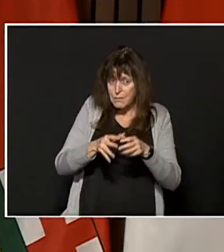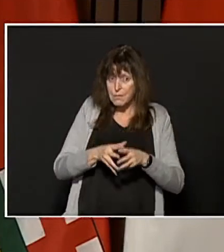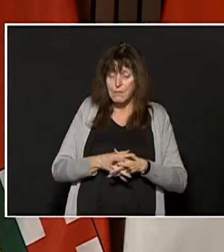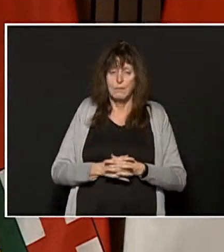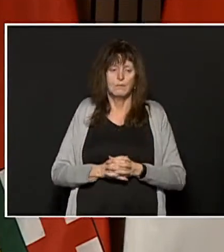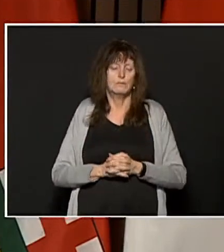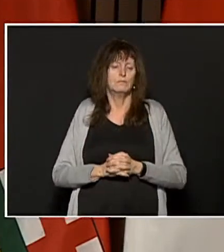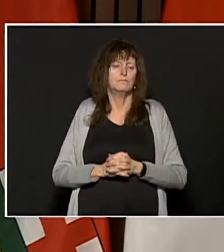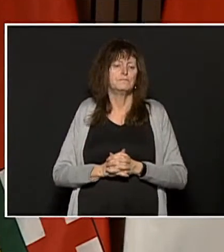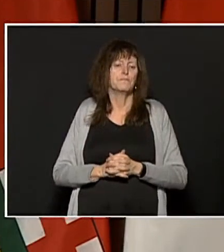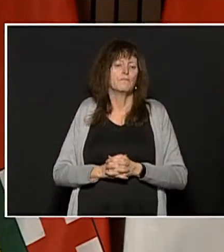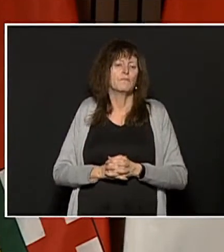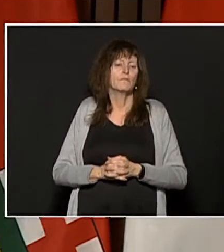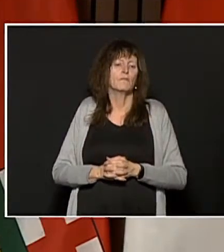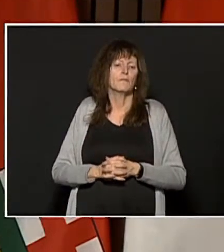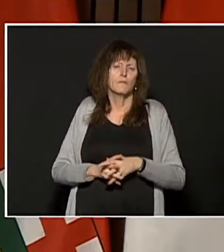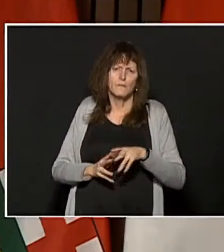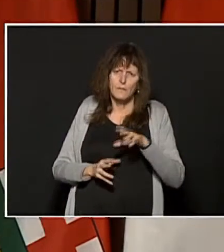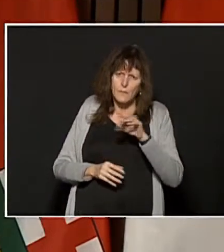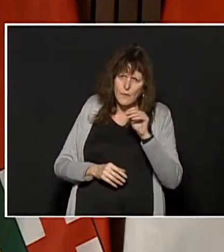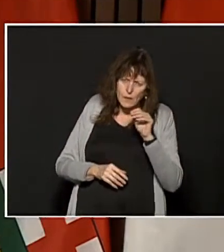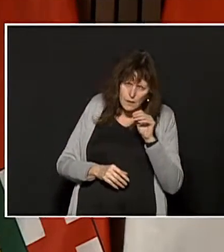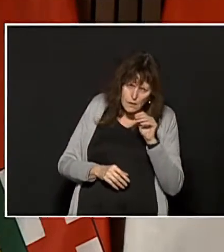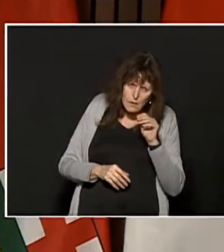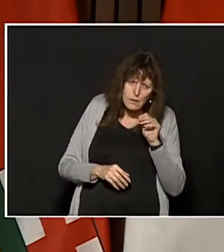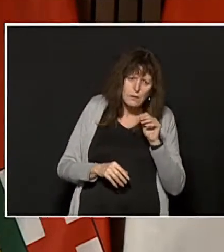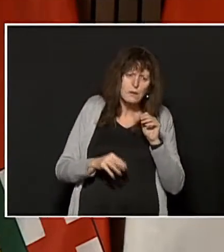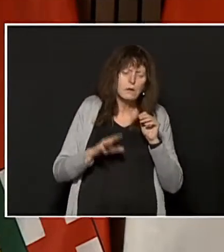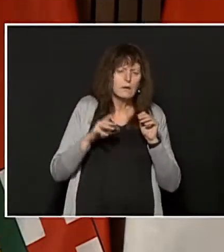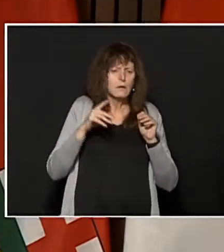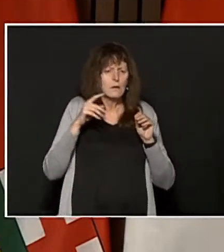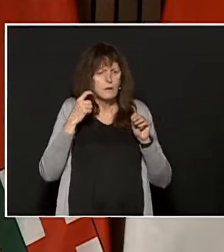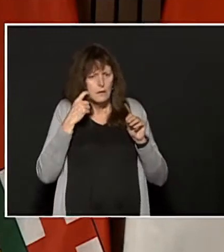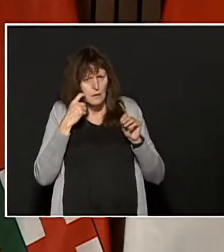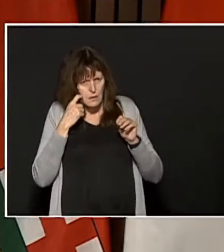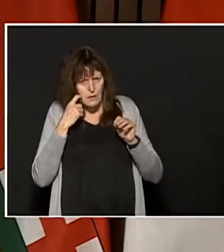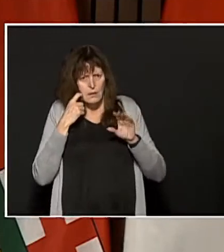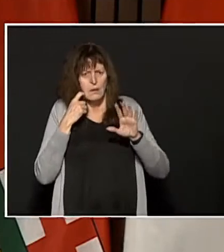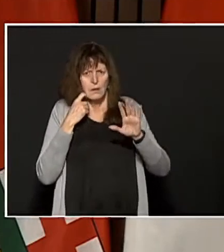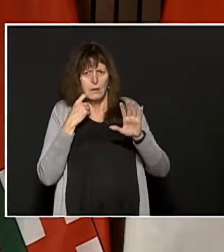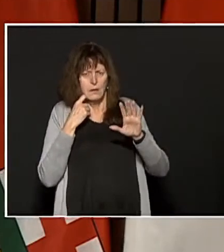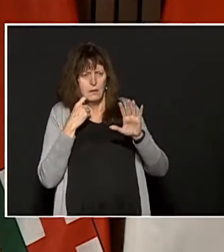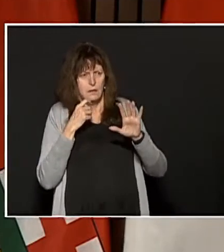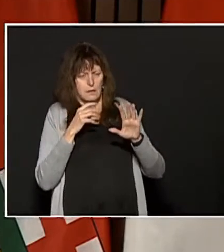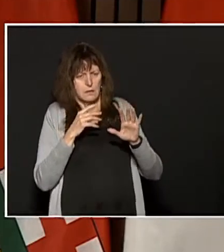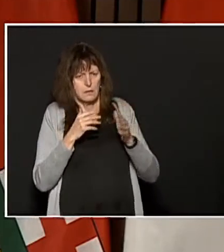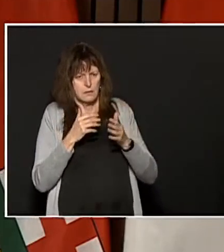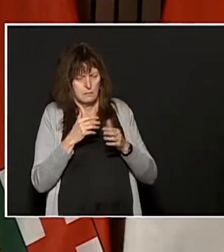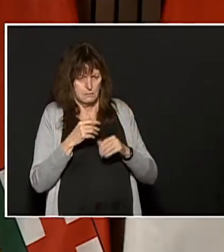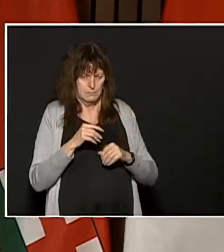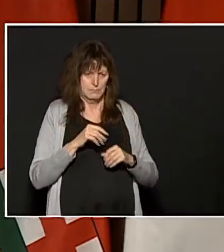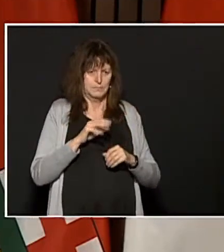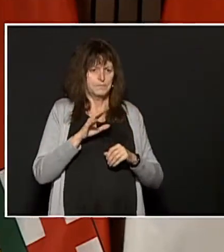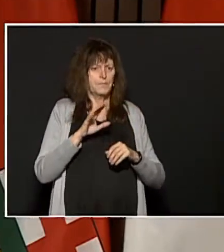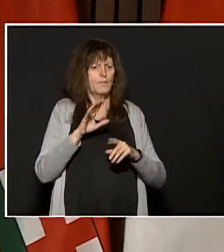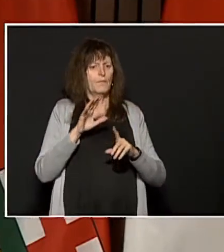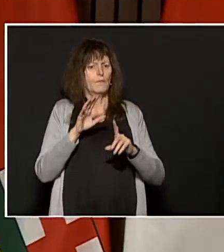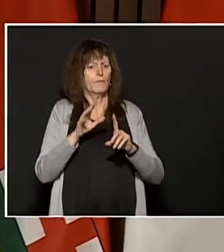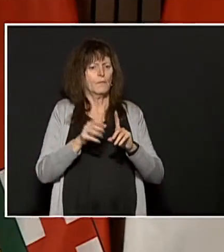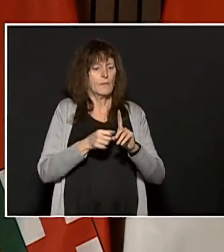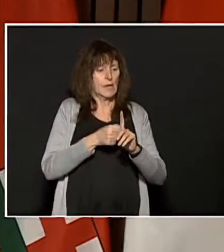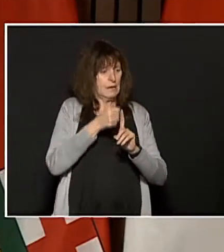well as, on the last question before I move on to the new question. The impact of the pandemic is incredibly inequitable.